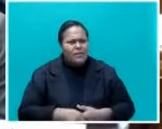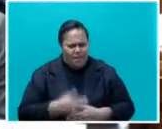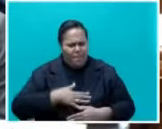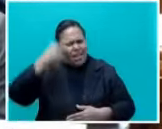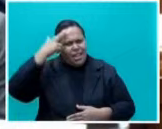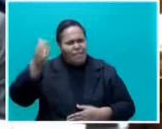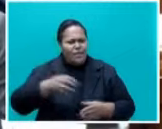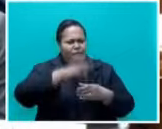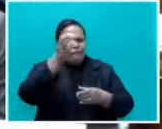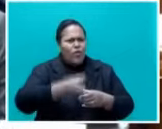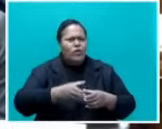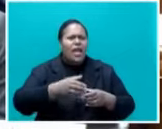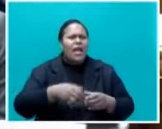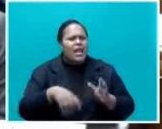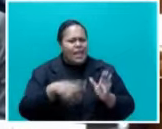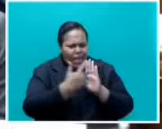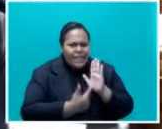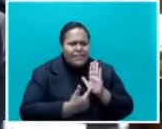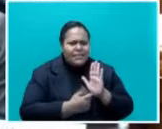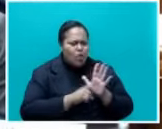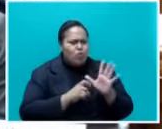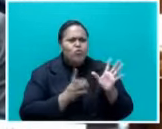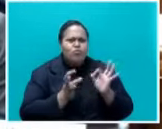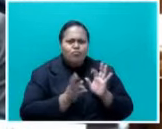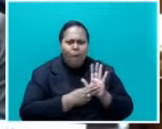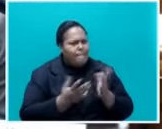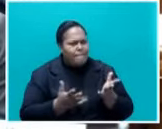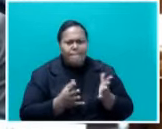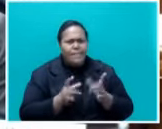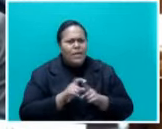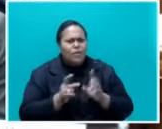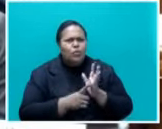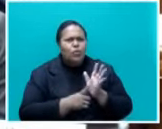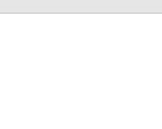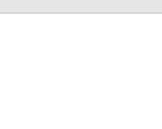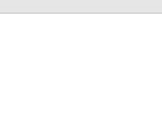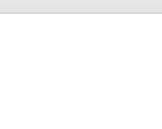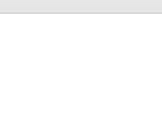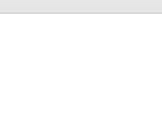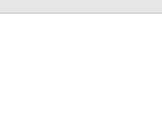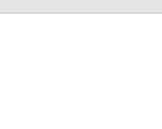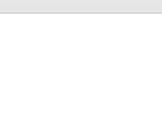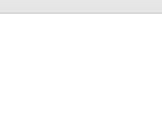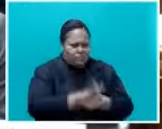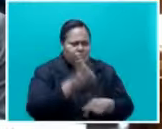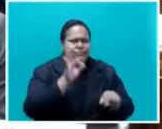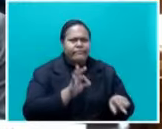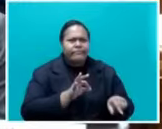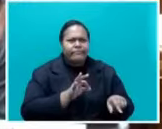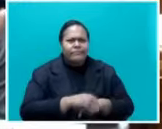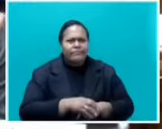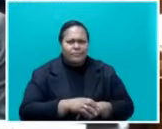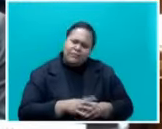list, Ram Dulare, I want to vote because that day I'm driving my bus or whatever. He does not go and check whether you're driving a bus on that day or